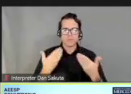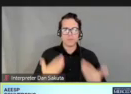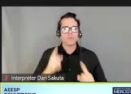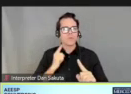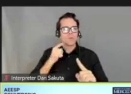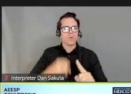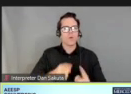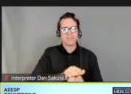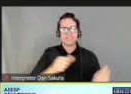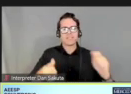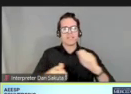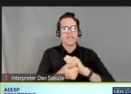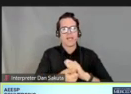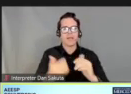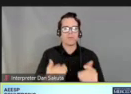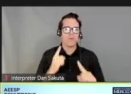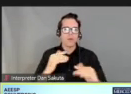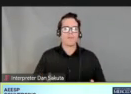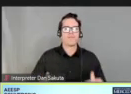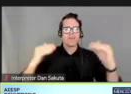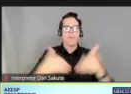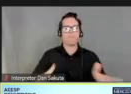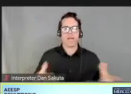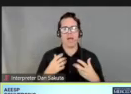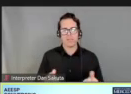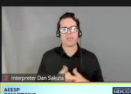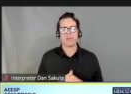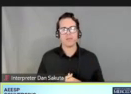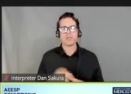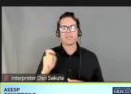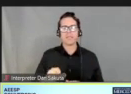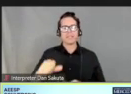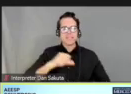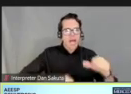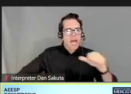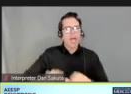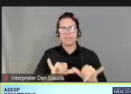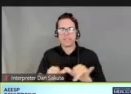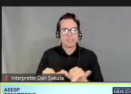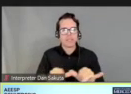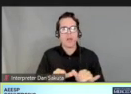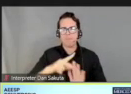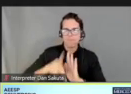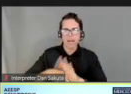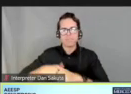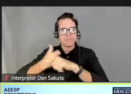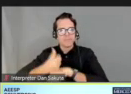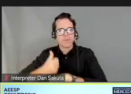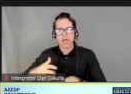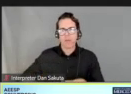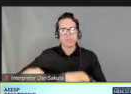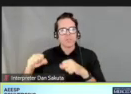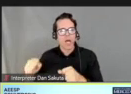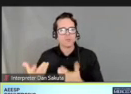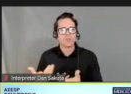to advancing public health. We need to have science and engineering. We need to have policy, adoption, and buy-in,